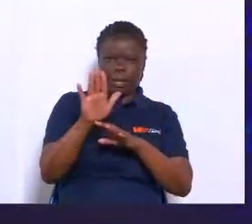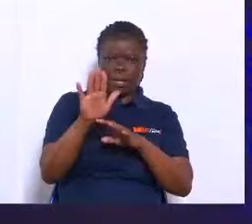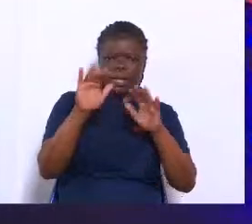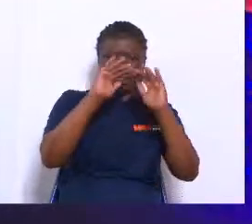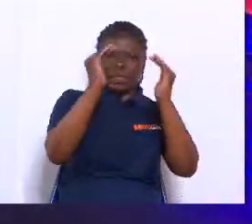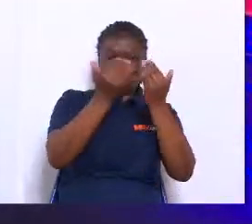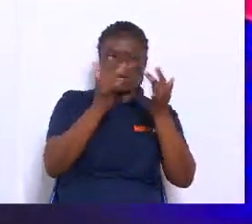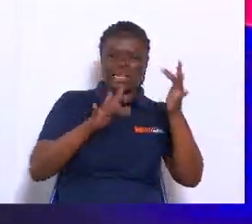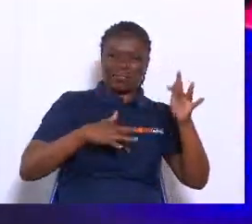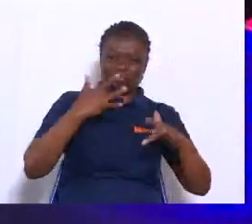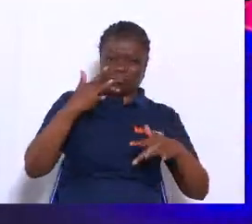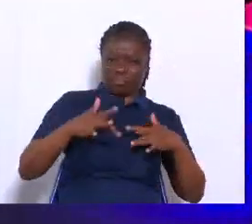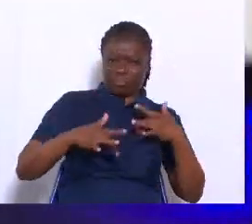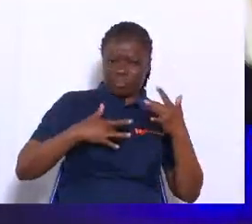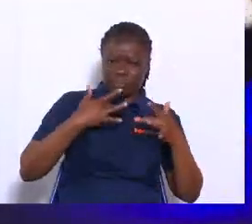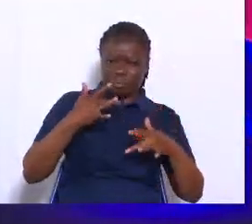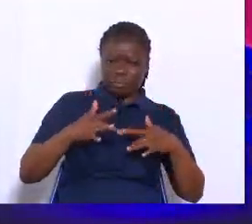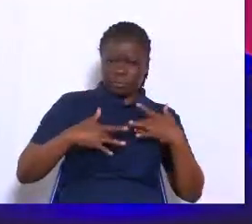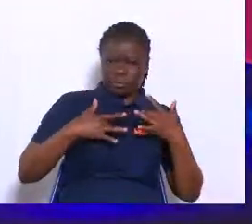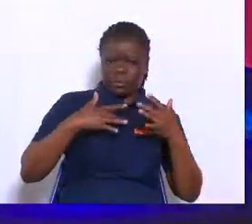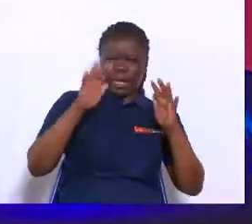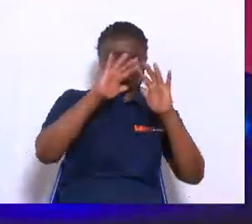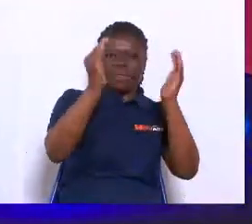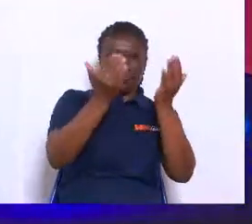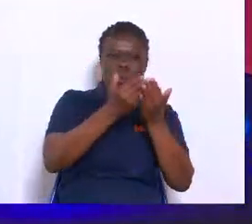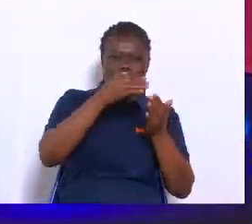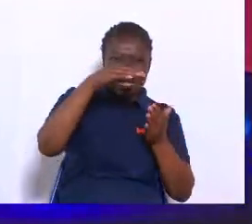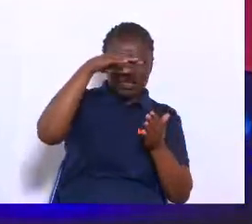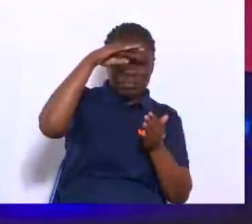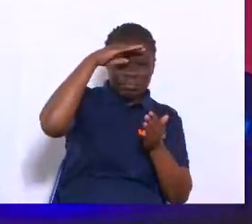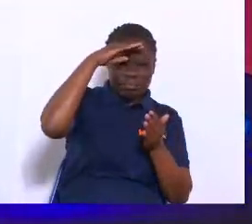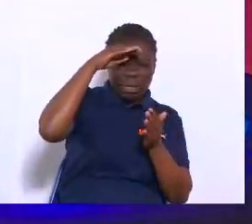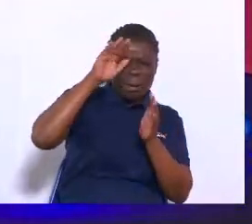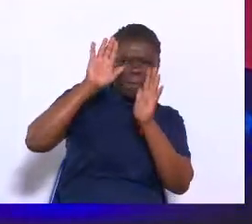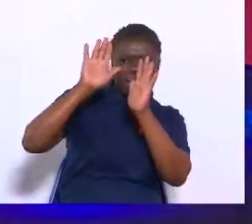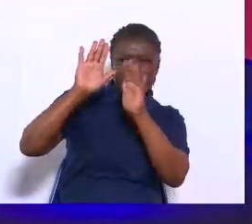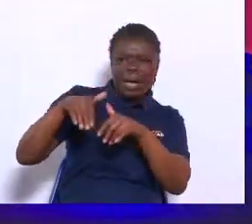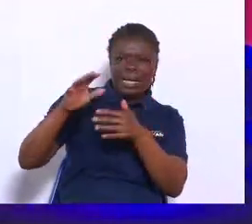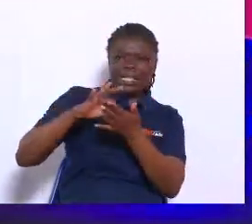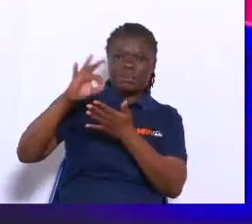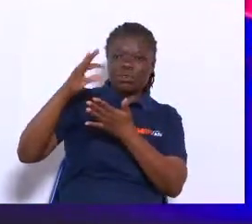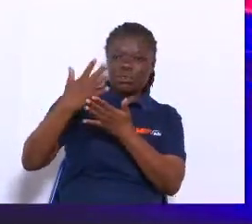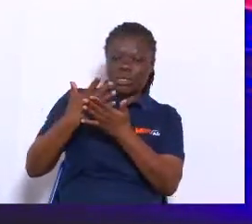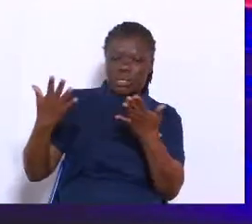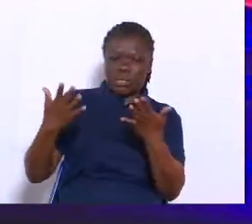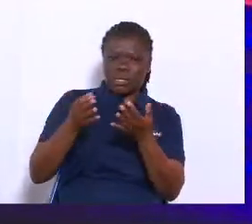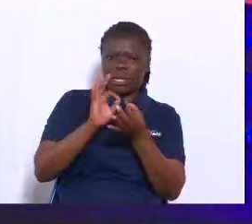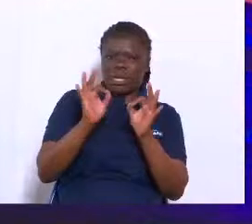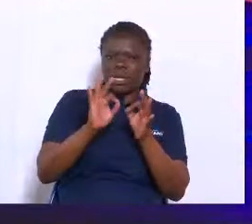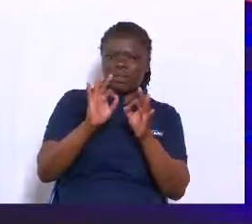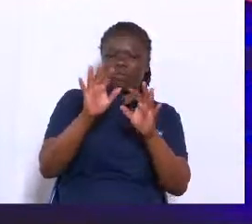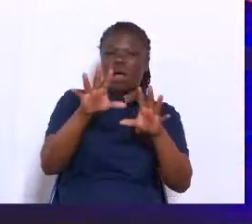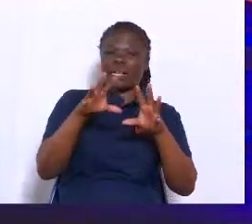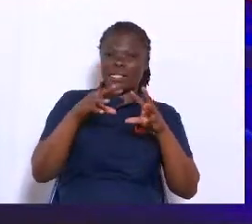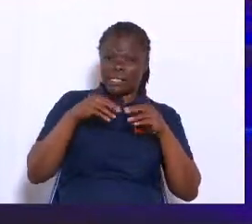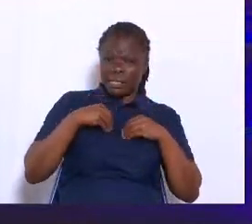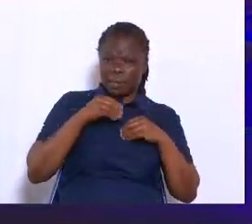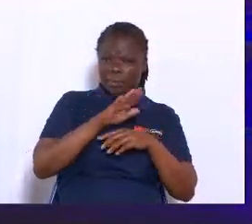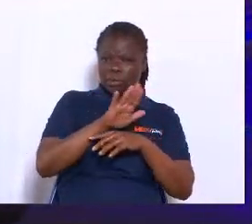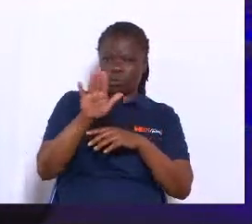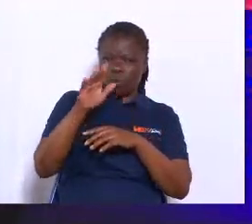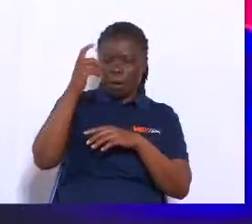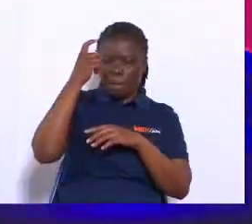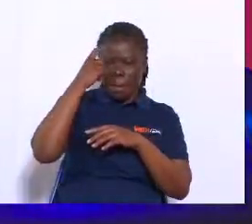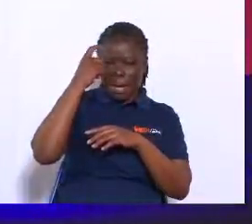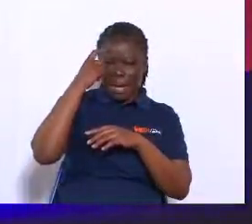the world's drunkenness to spiritual things, if you allow your mind to be